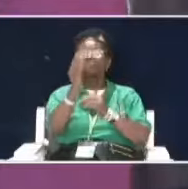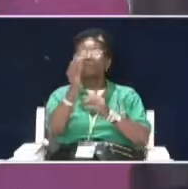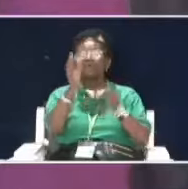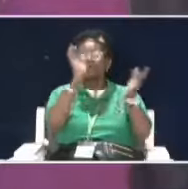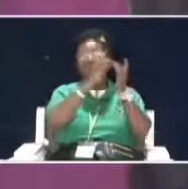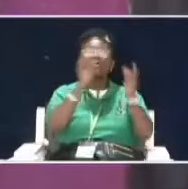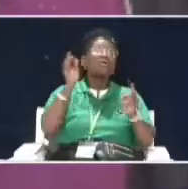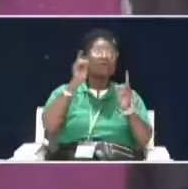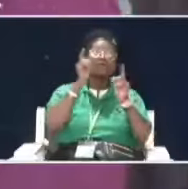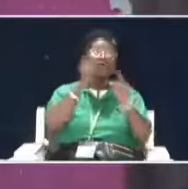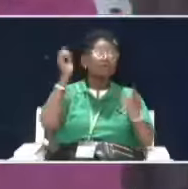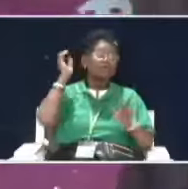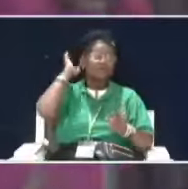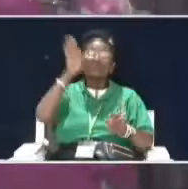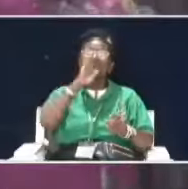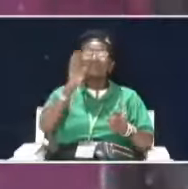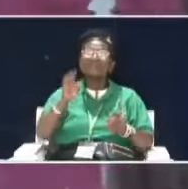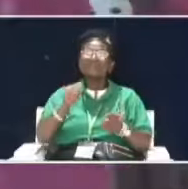tonight.